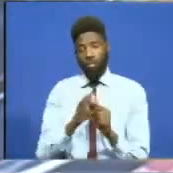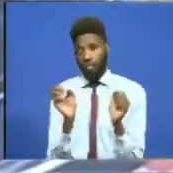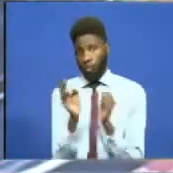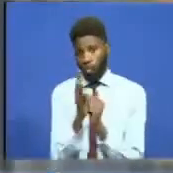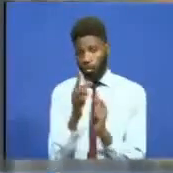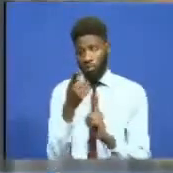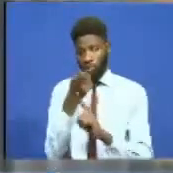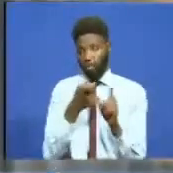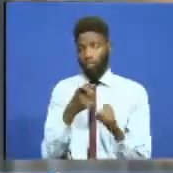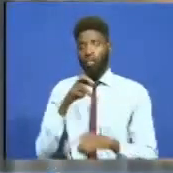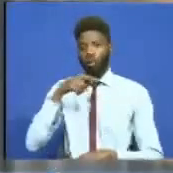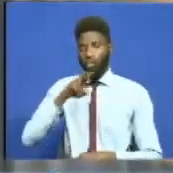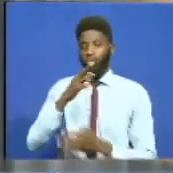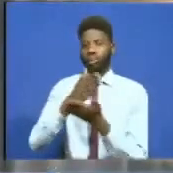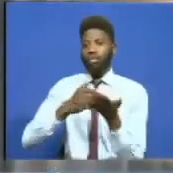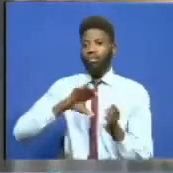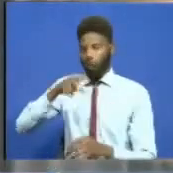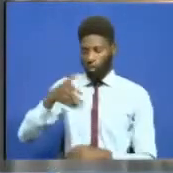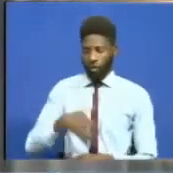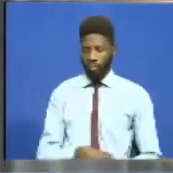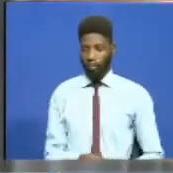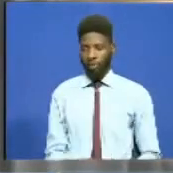Sub-County.